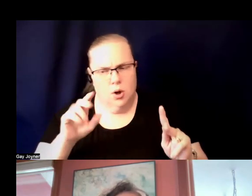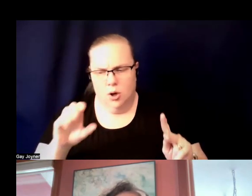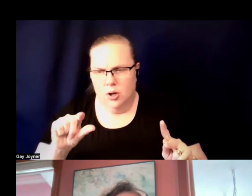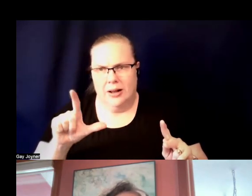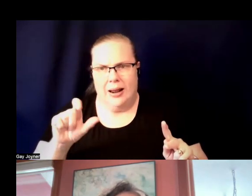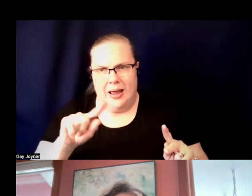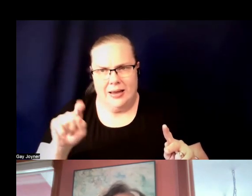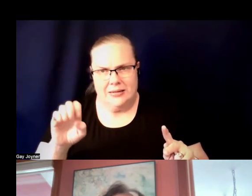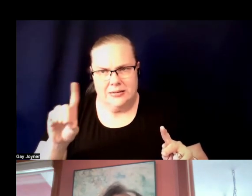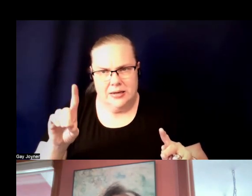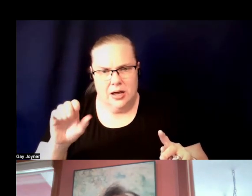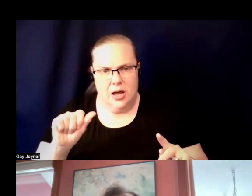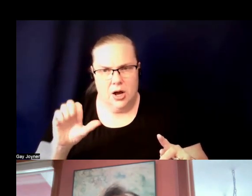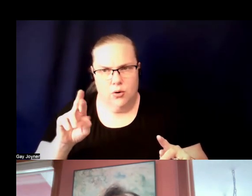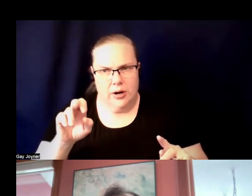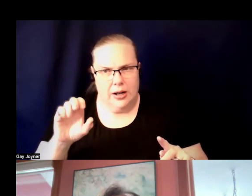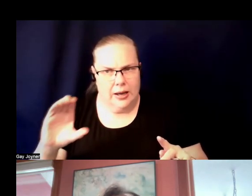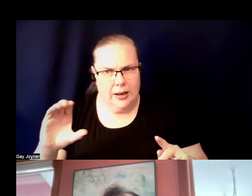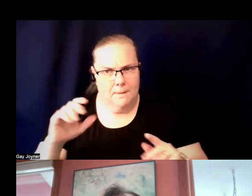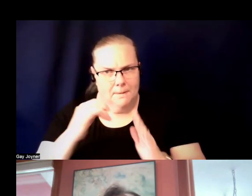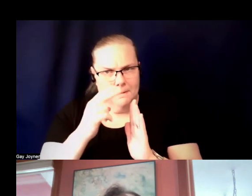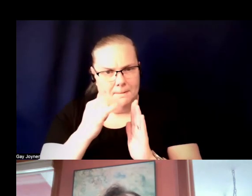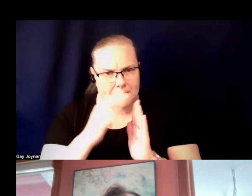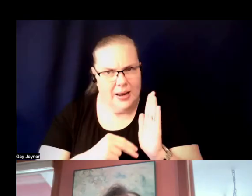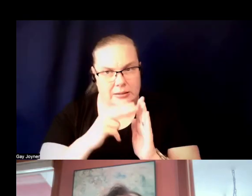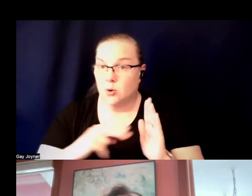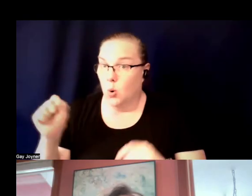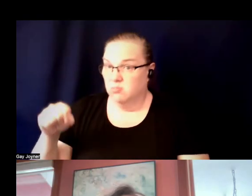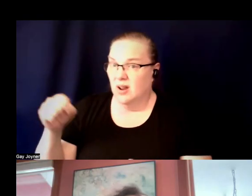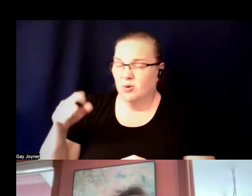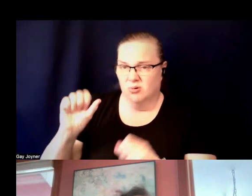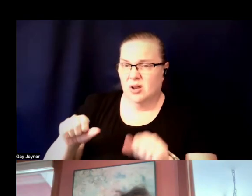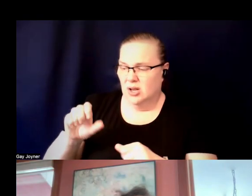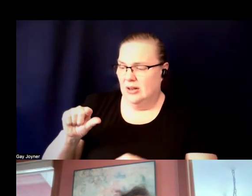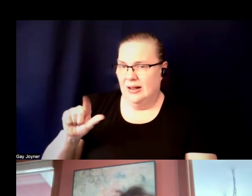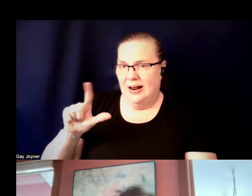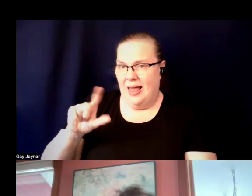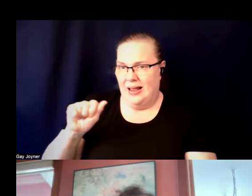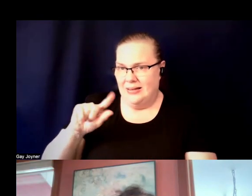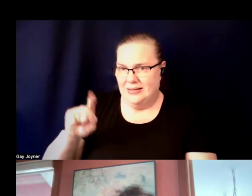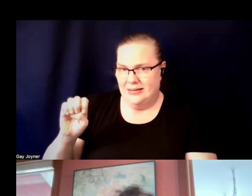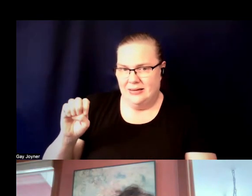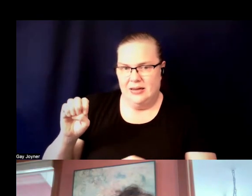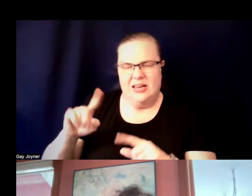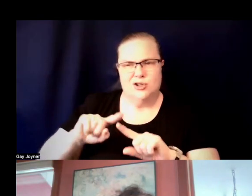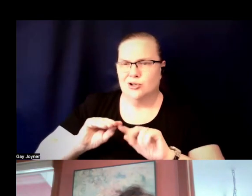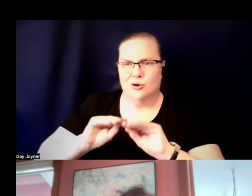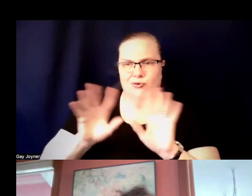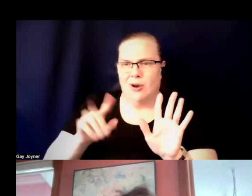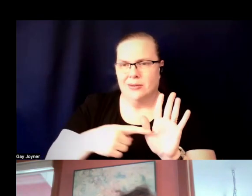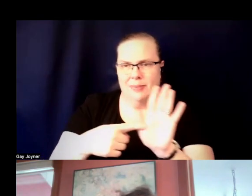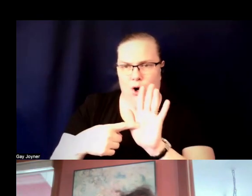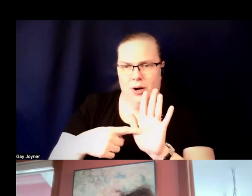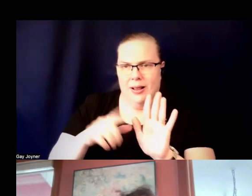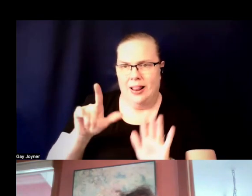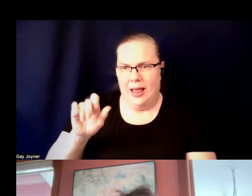yeah, you could glaze anything. You could always put glazes on it for sure. Oh, Glazes is just a transparent layer. So there are